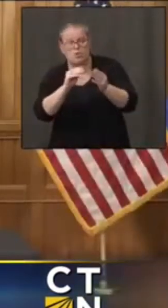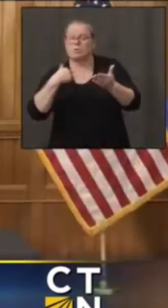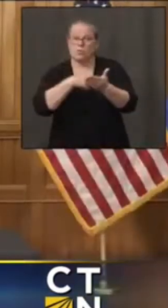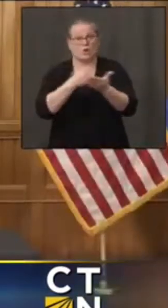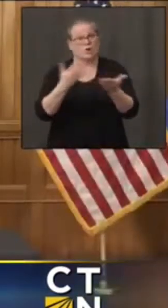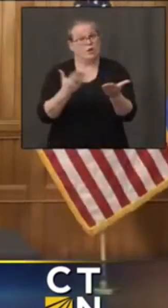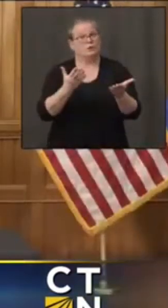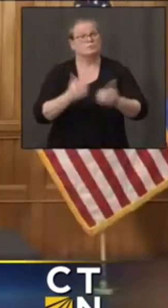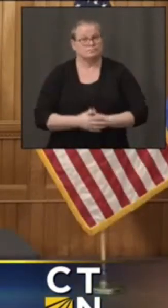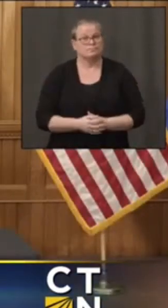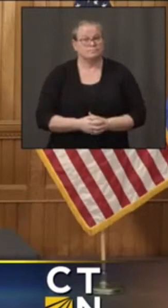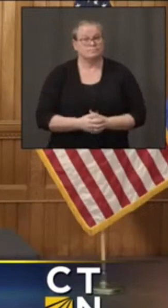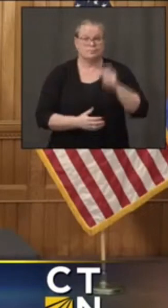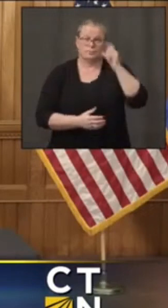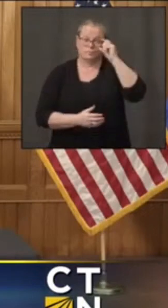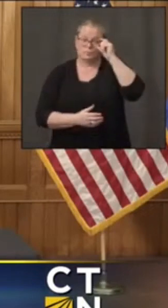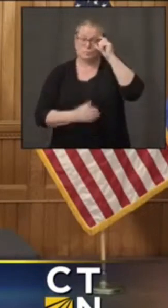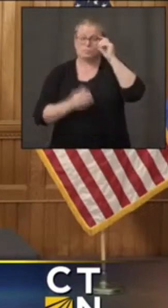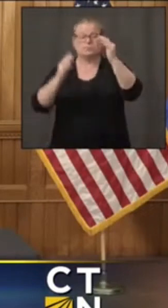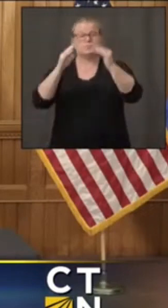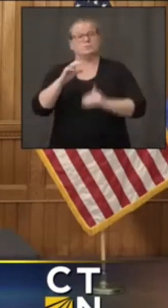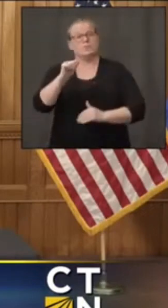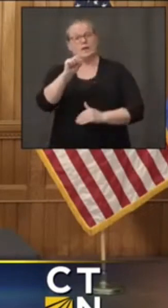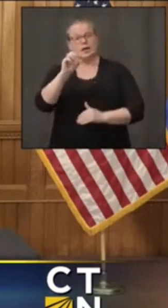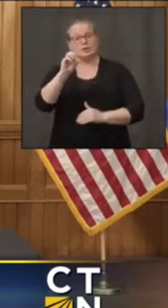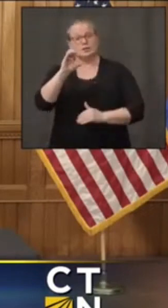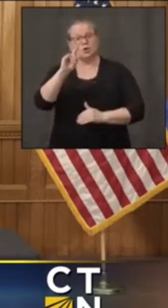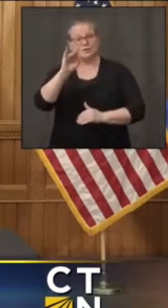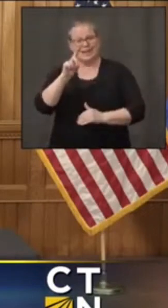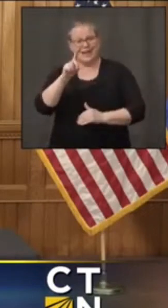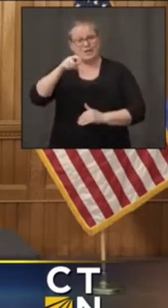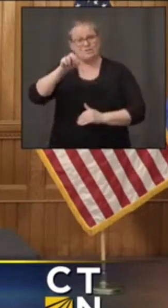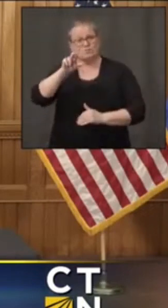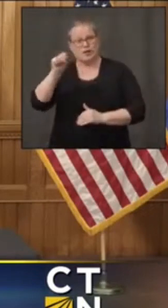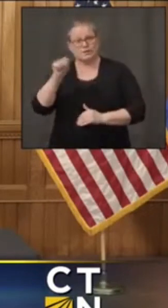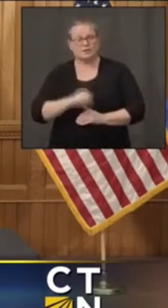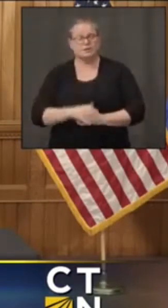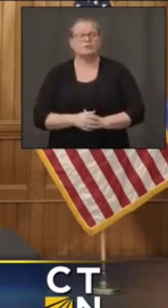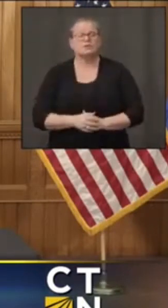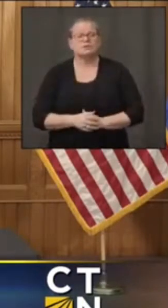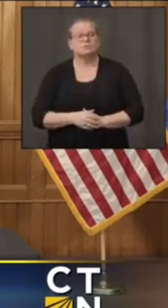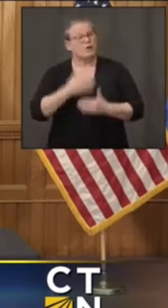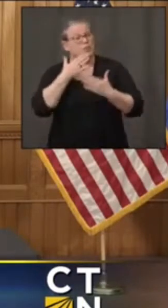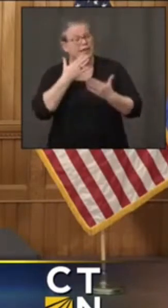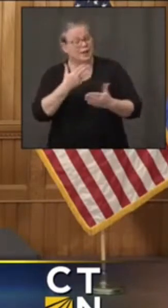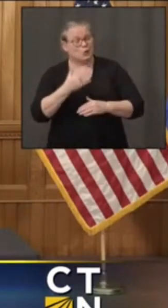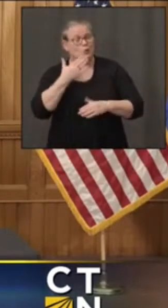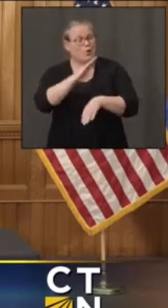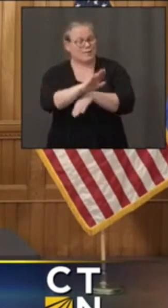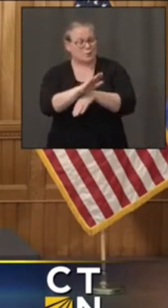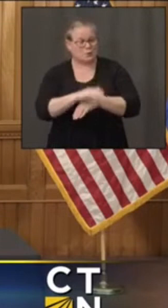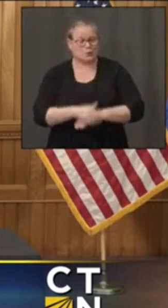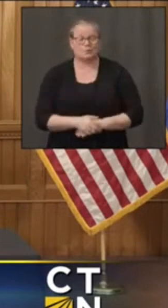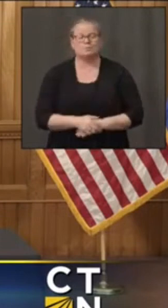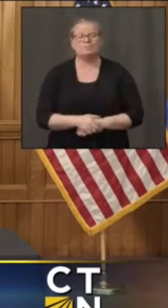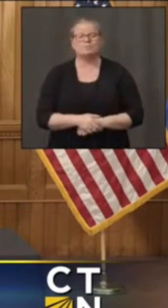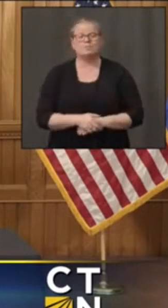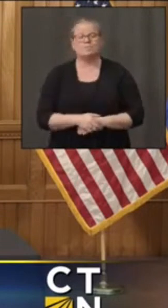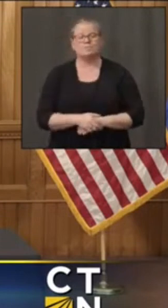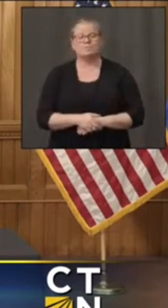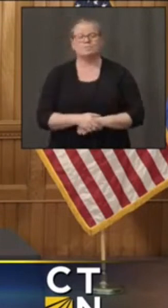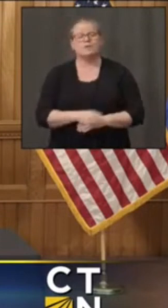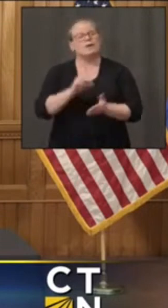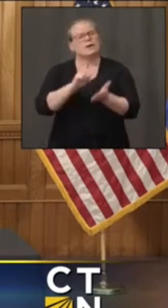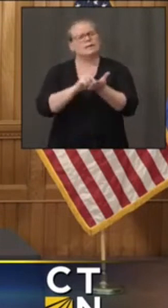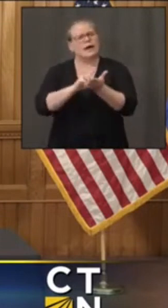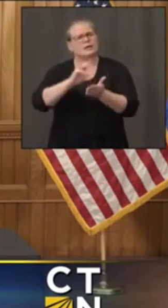The Associated Press. Thank you. Good afternoon, everyone. Dr. Murphy, you